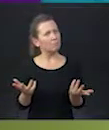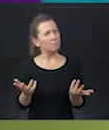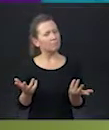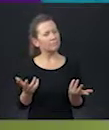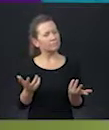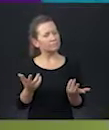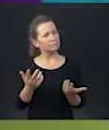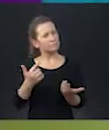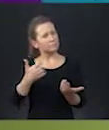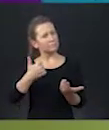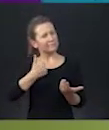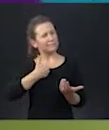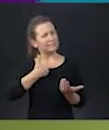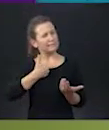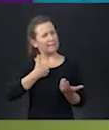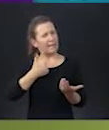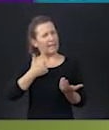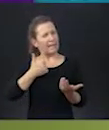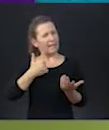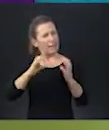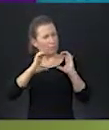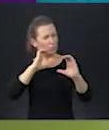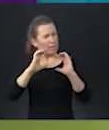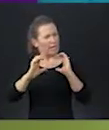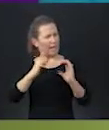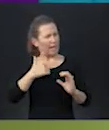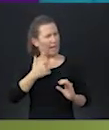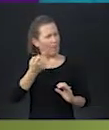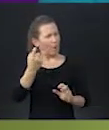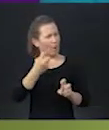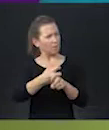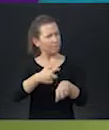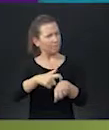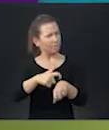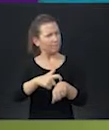I have a hard time communicating.